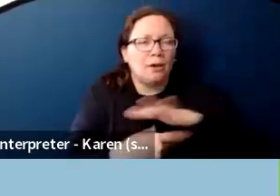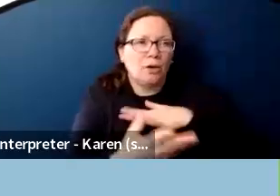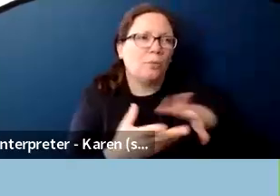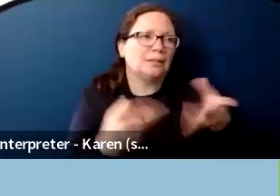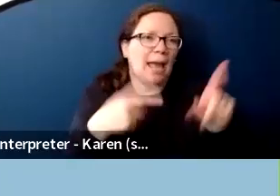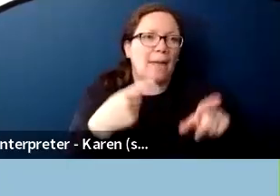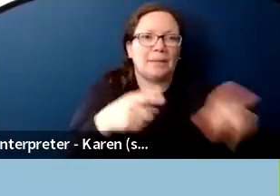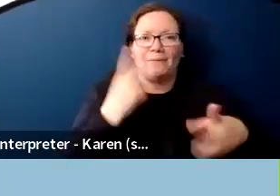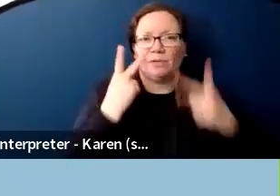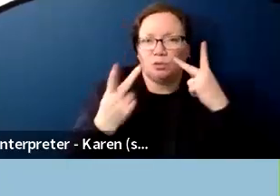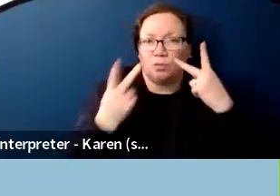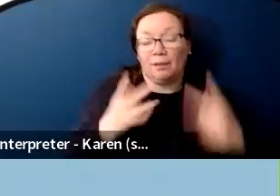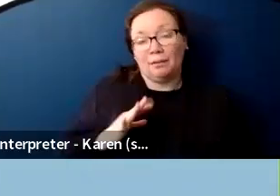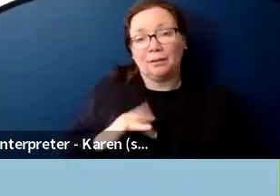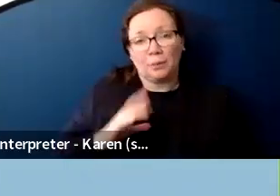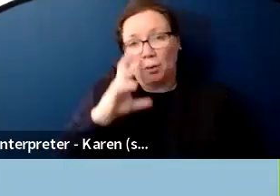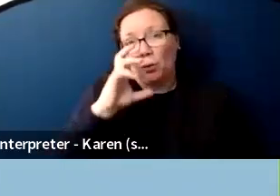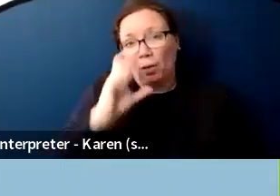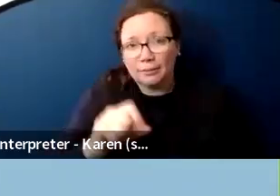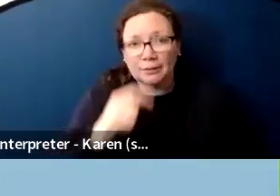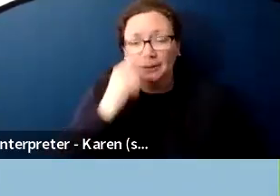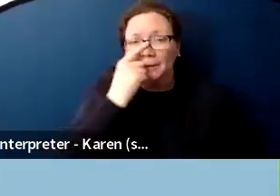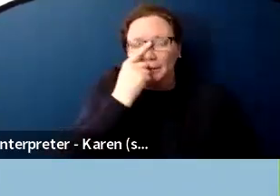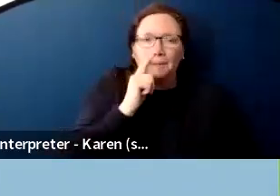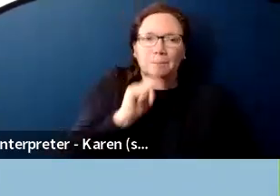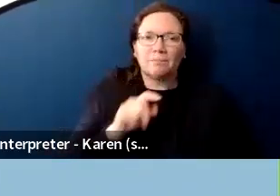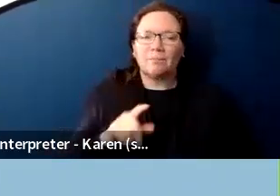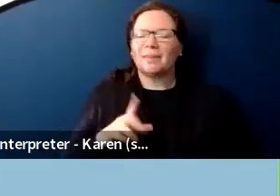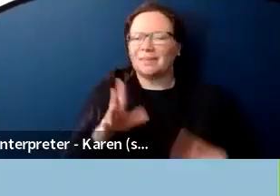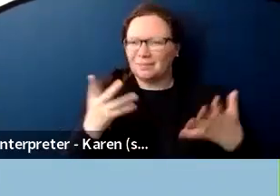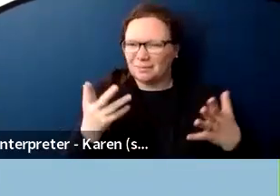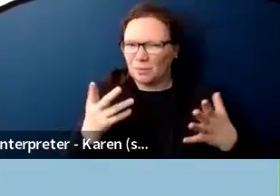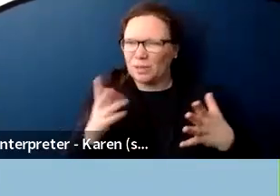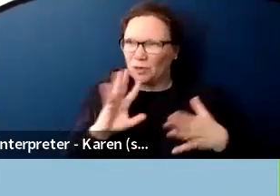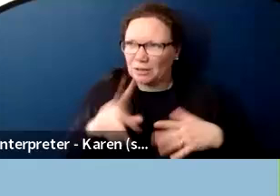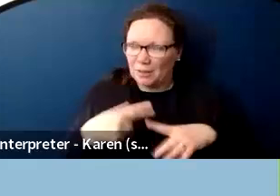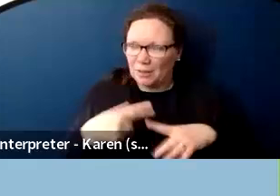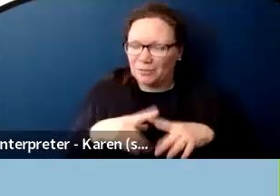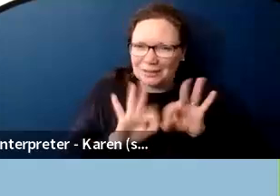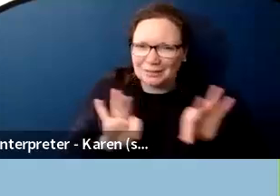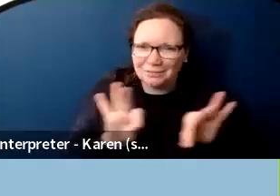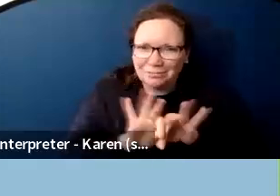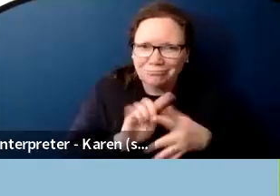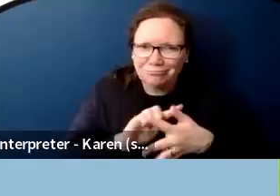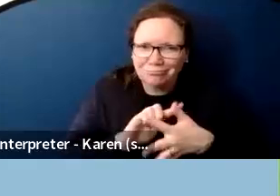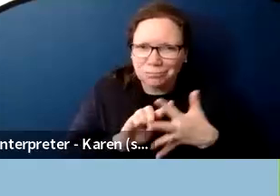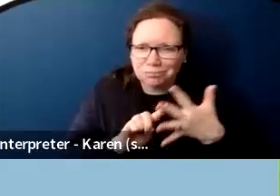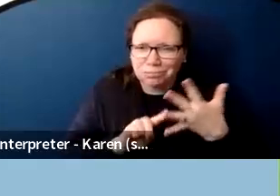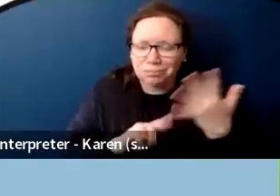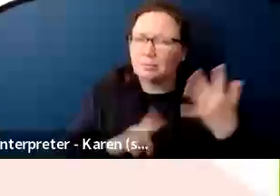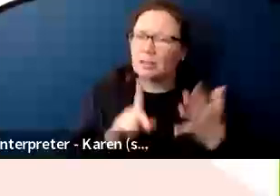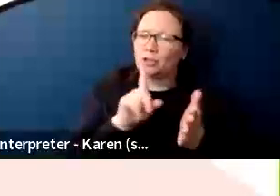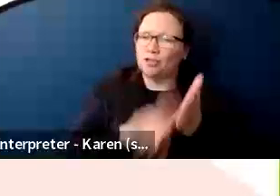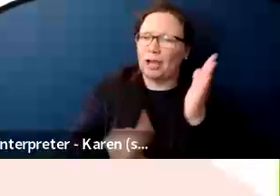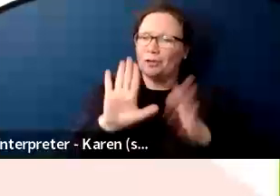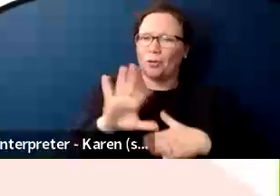real quick here. So we talked about a lot of the essentials, right? So talking about checking your content, like how do you go about doing that? Like